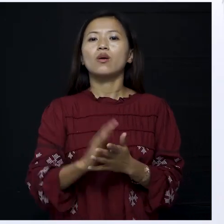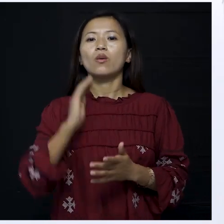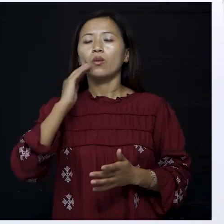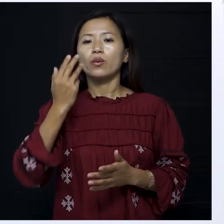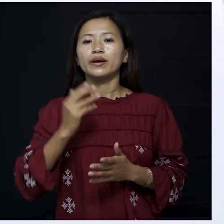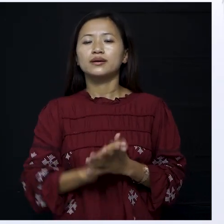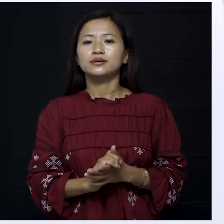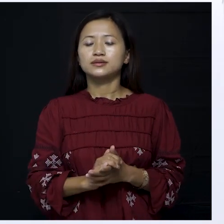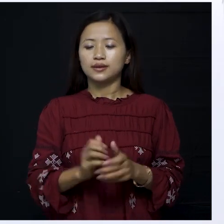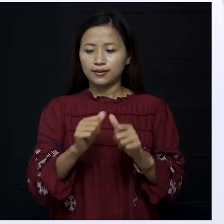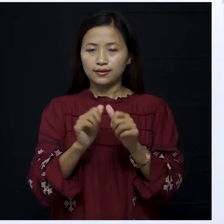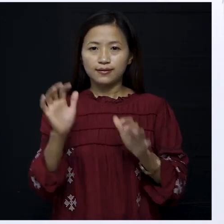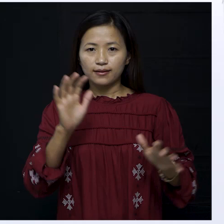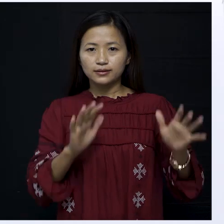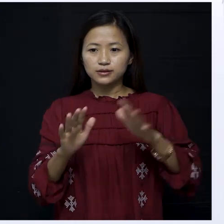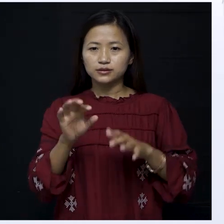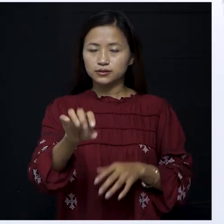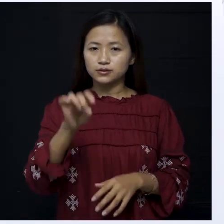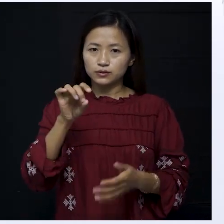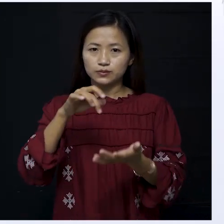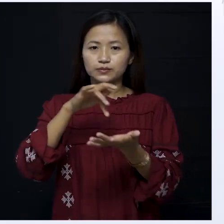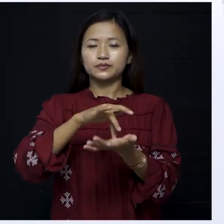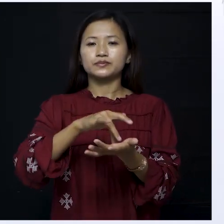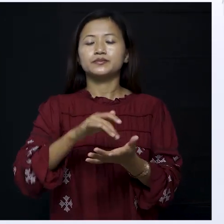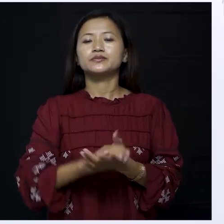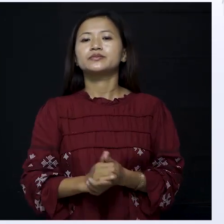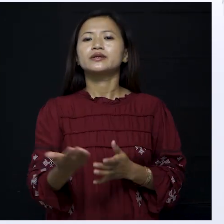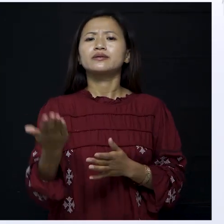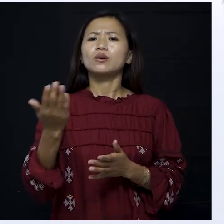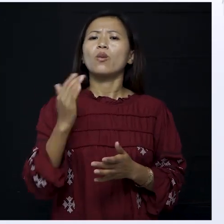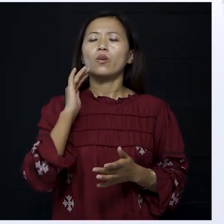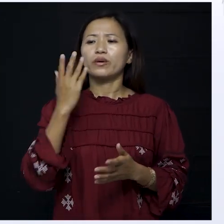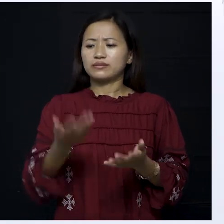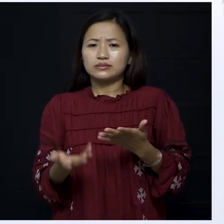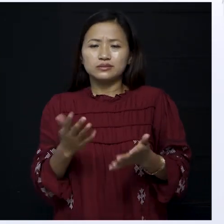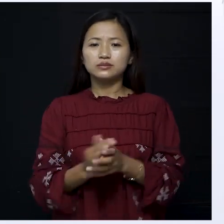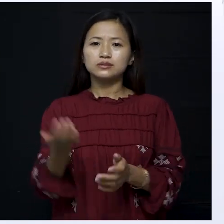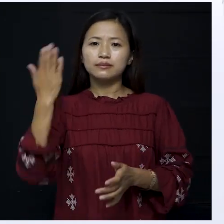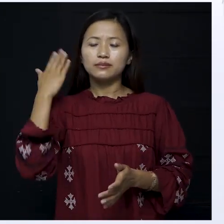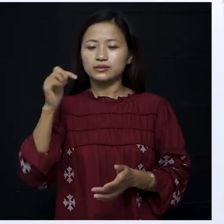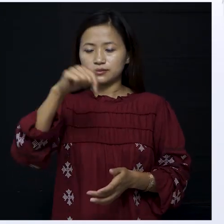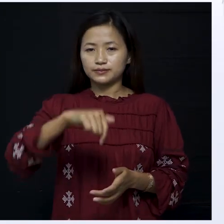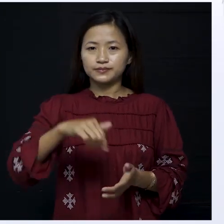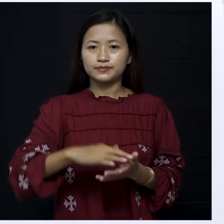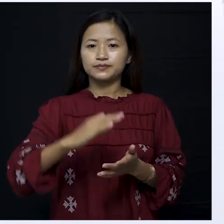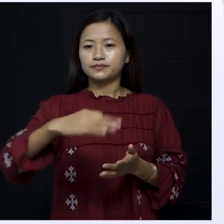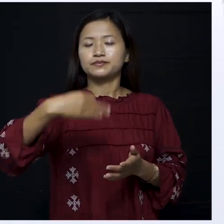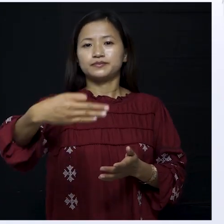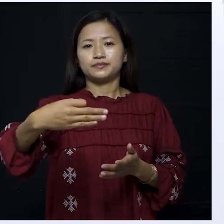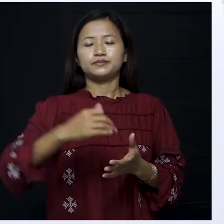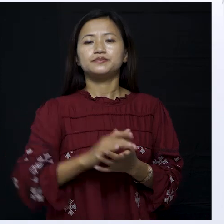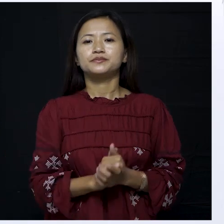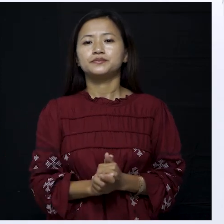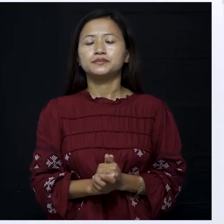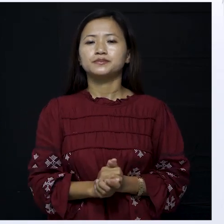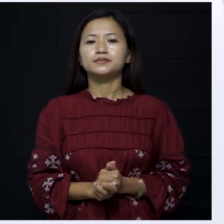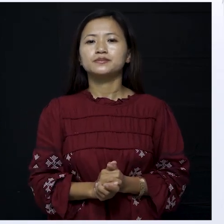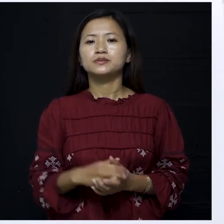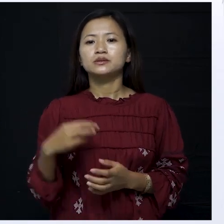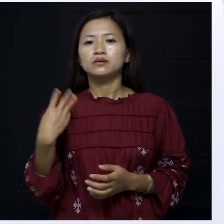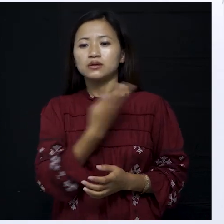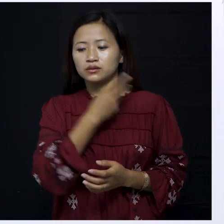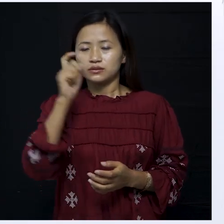when an action took place, whether it was in the past, whether it is in the present or the future. Now,